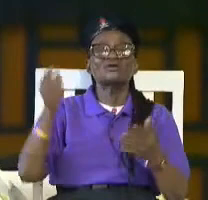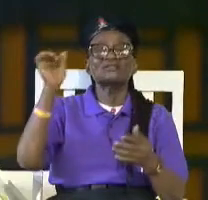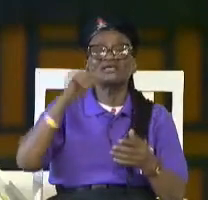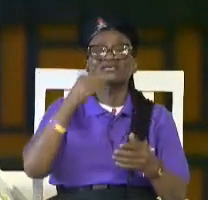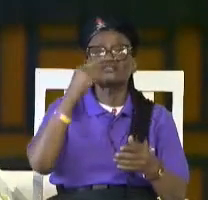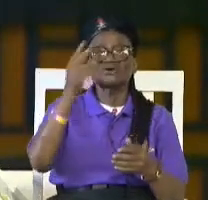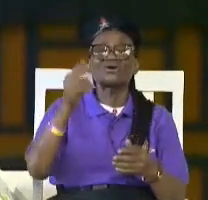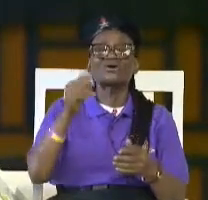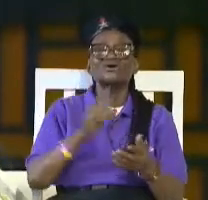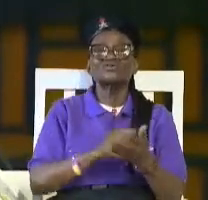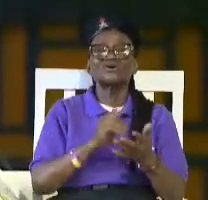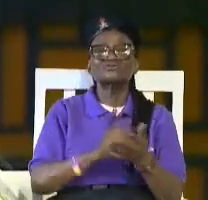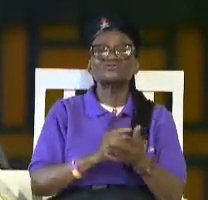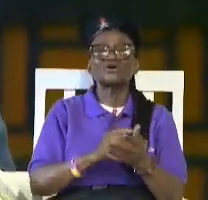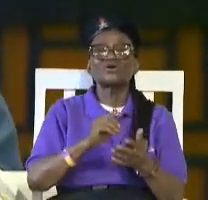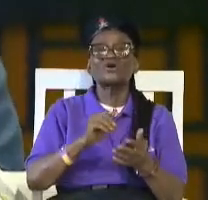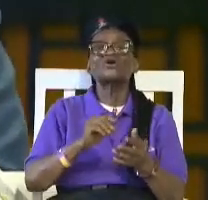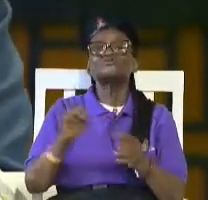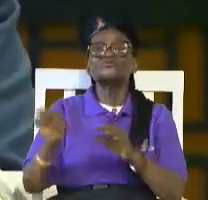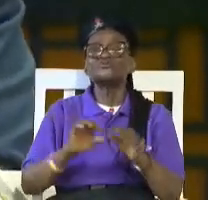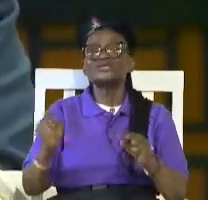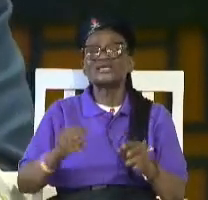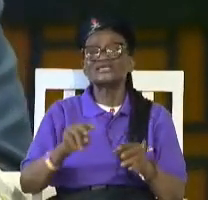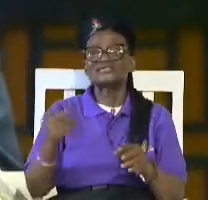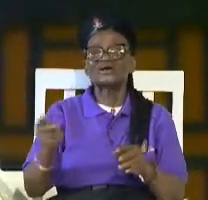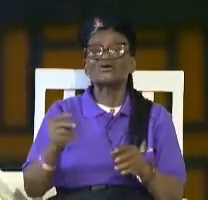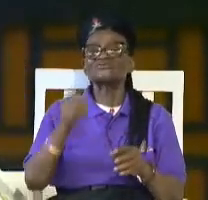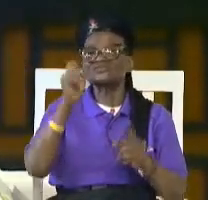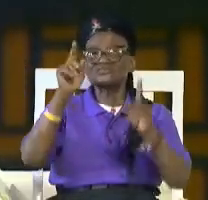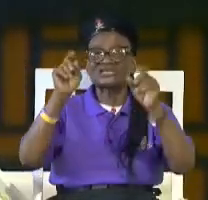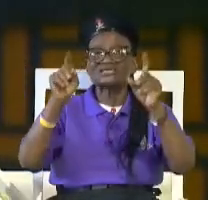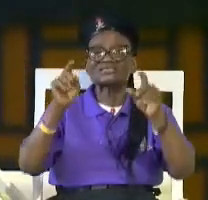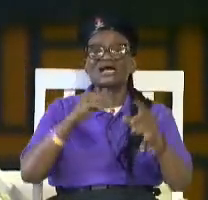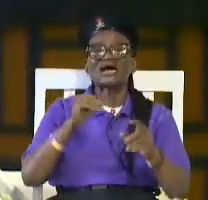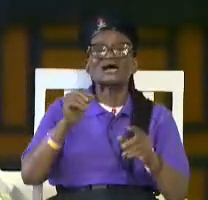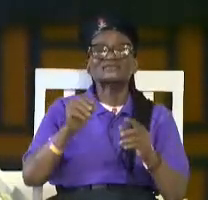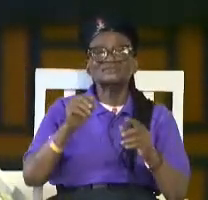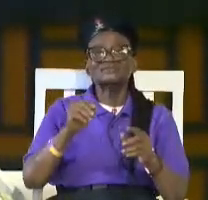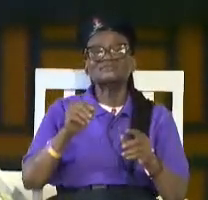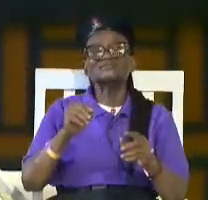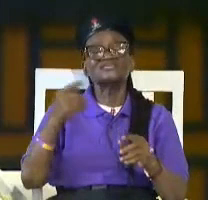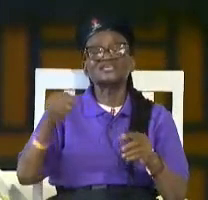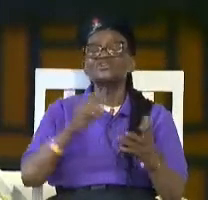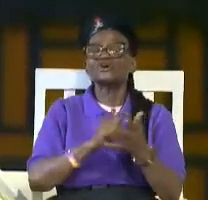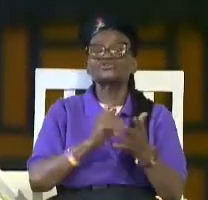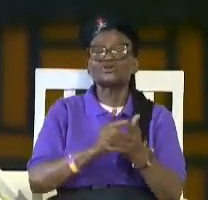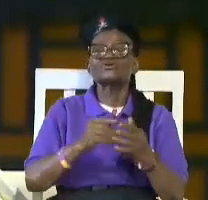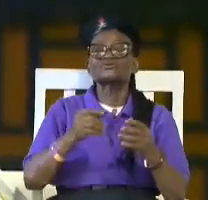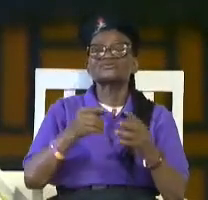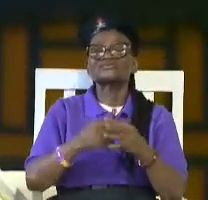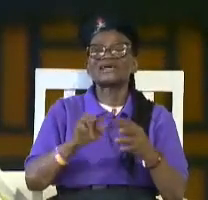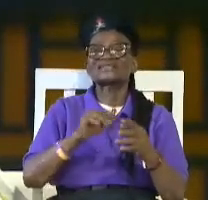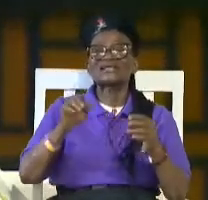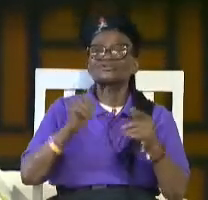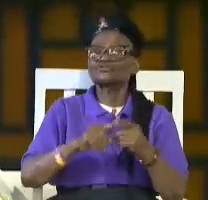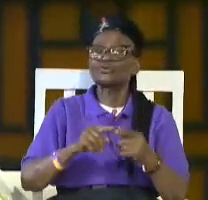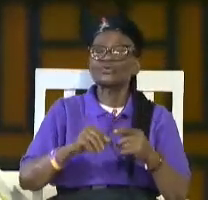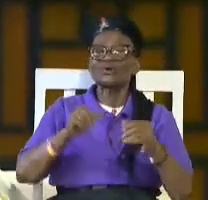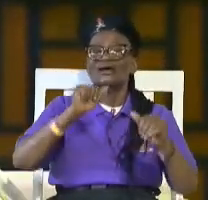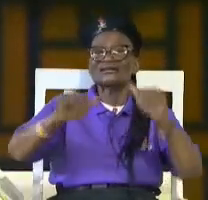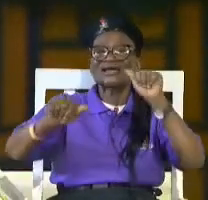doctor had to conduct a second test. In fact, the doctor began to doubt if she actually had the